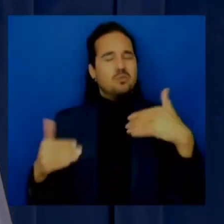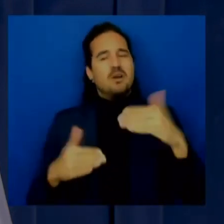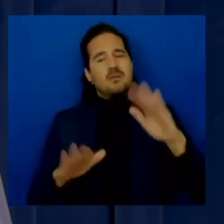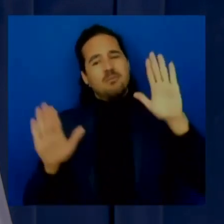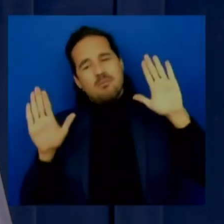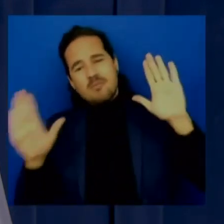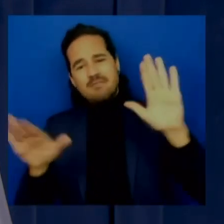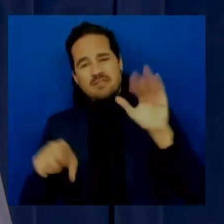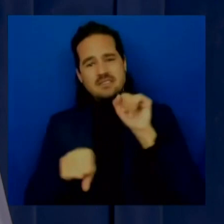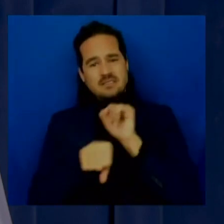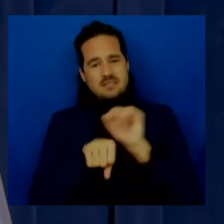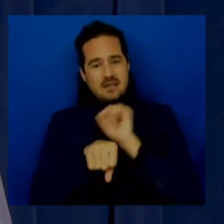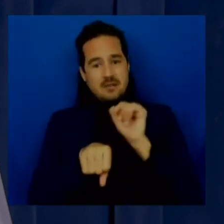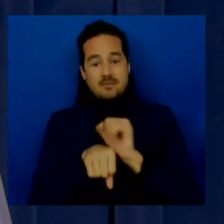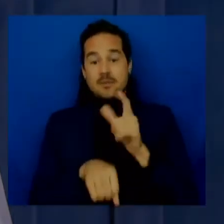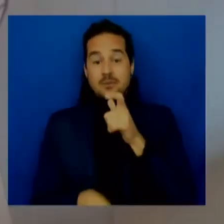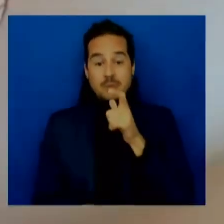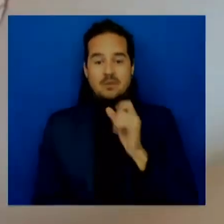Atkins.